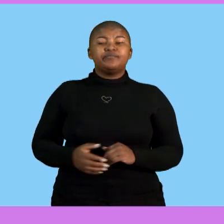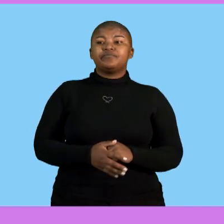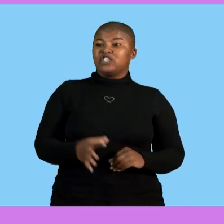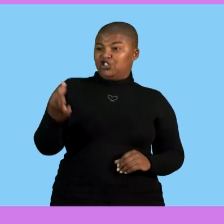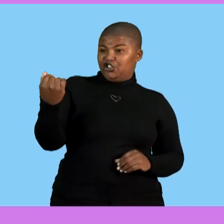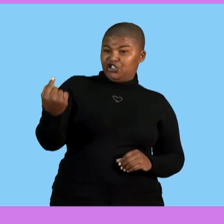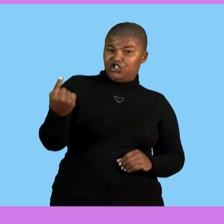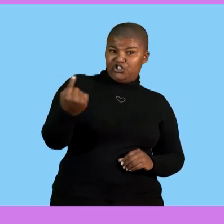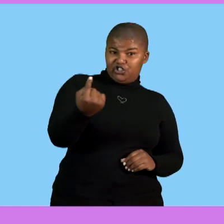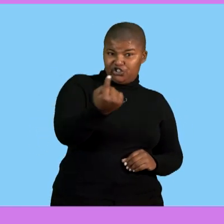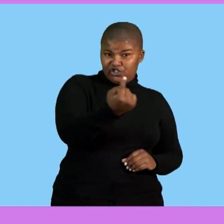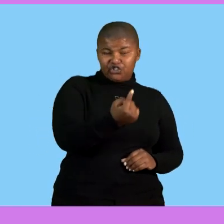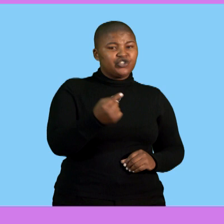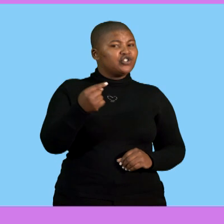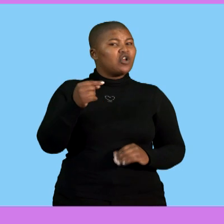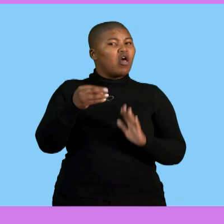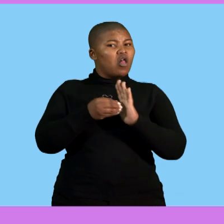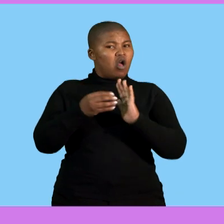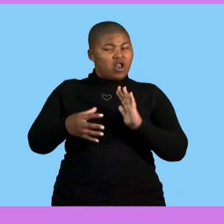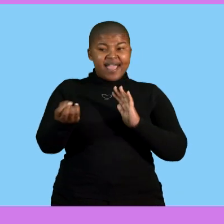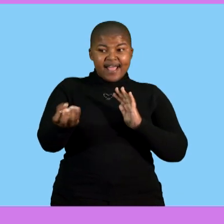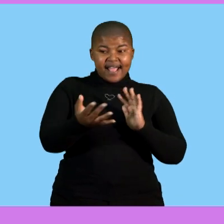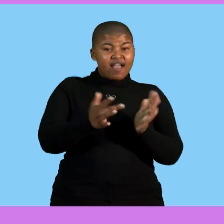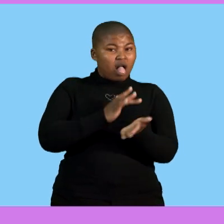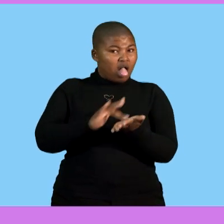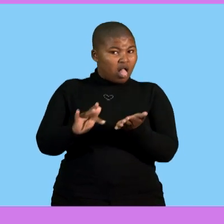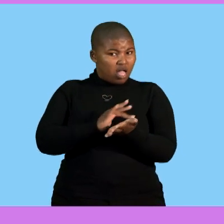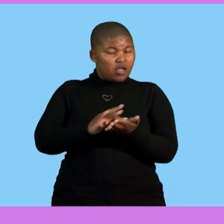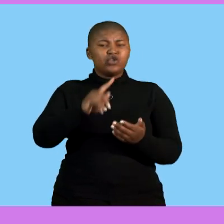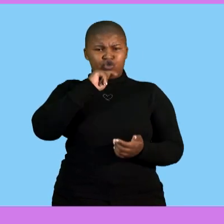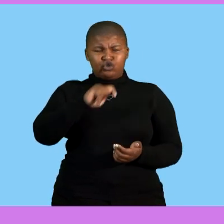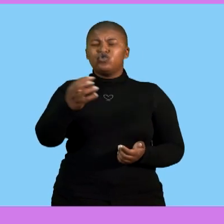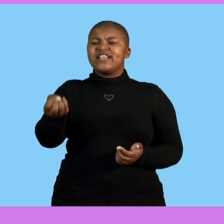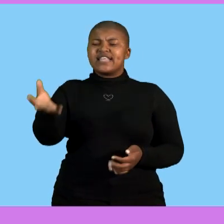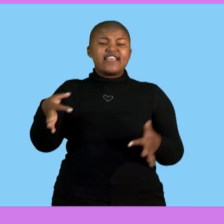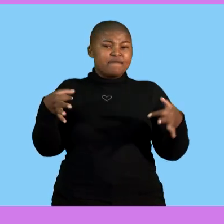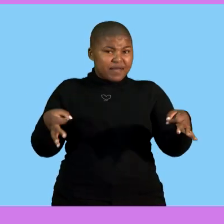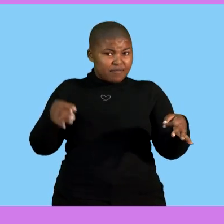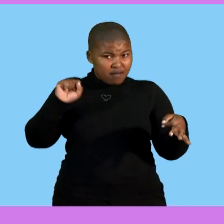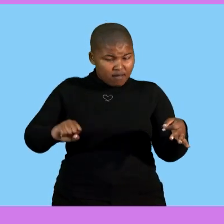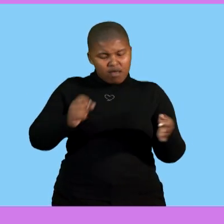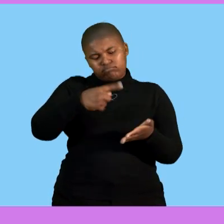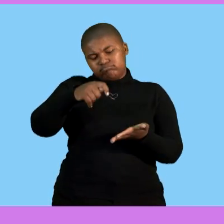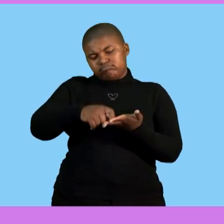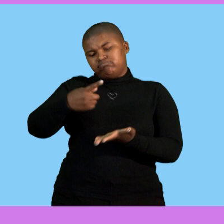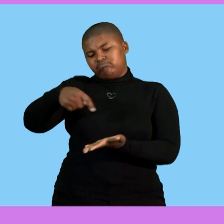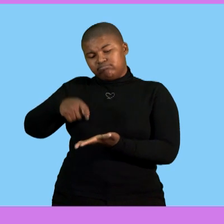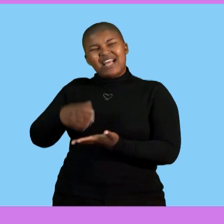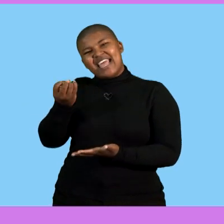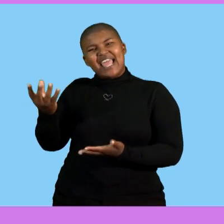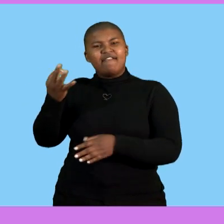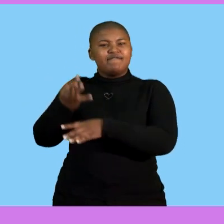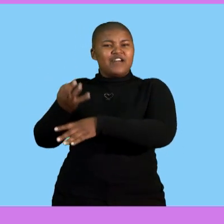every learner, when receiving a tablet, there's a consent form or there's a form that will be issued out together with the tablet to